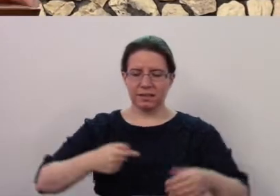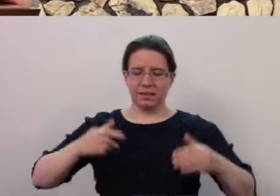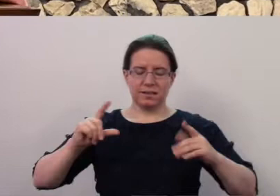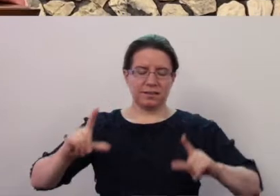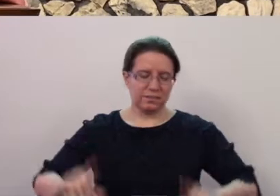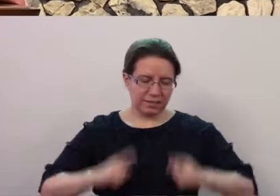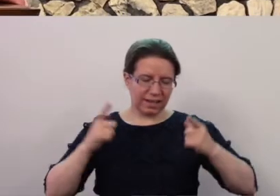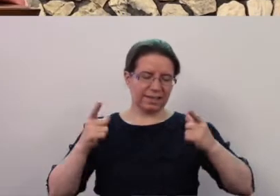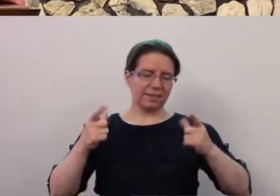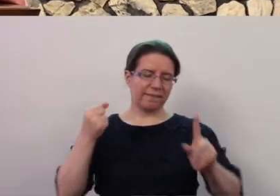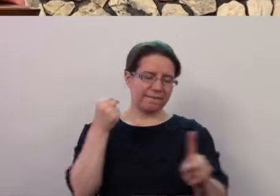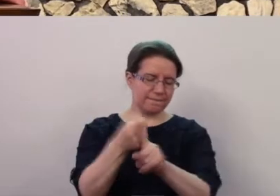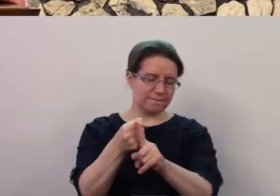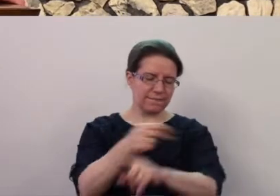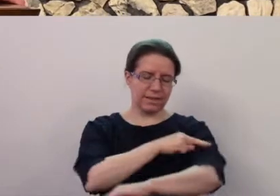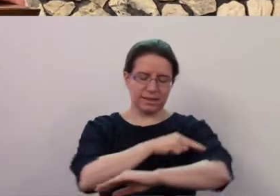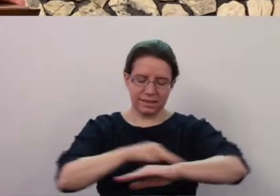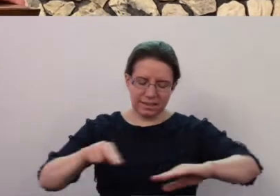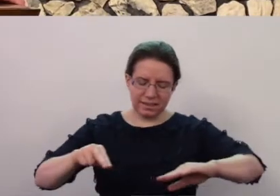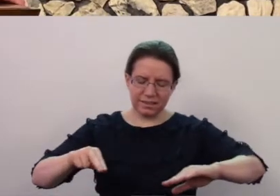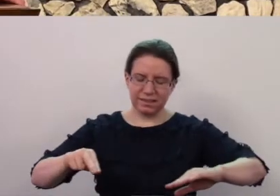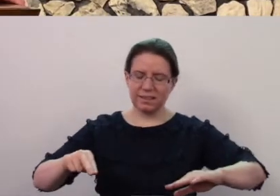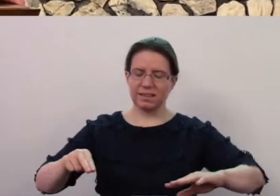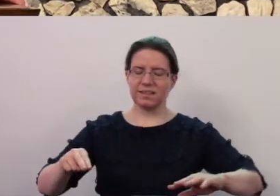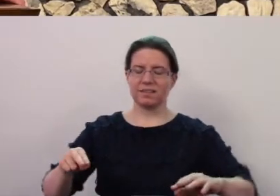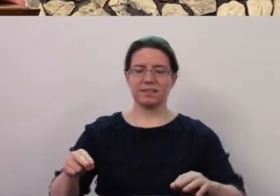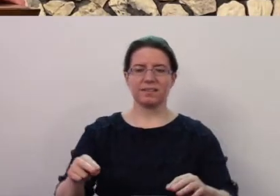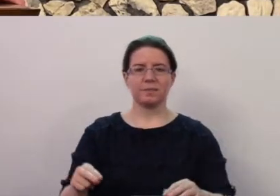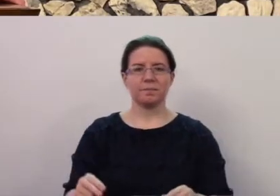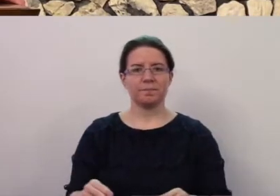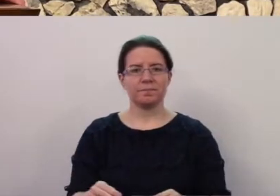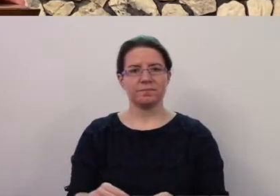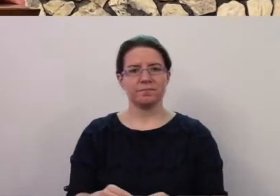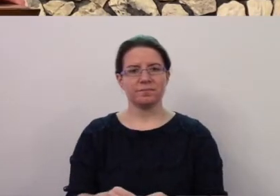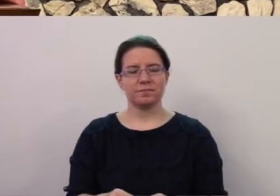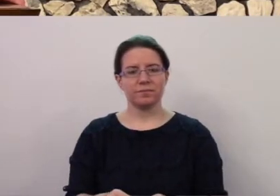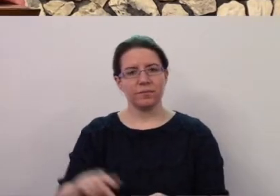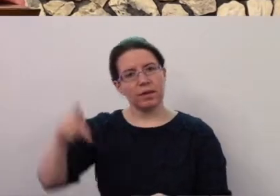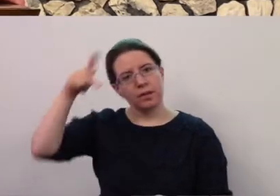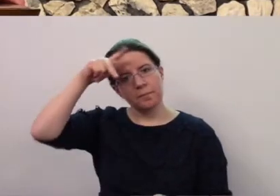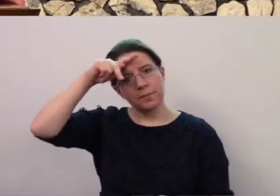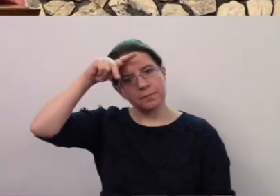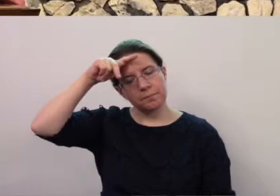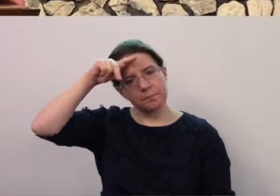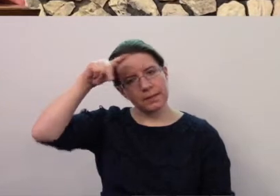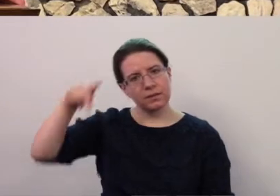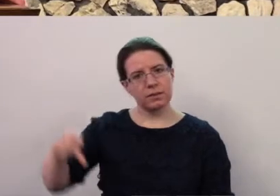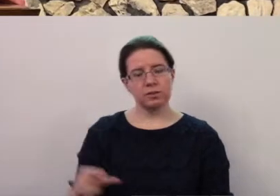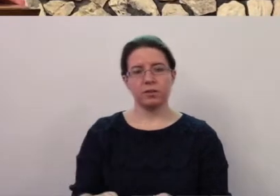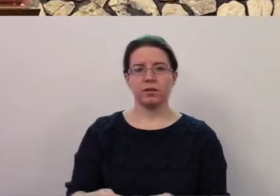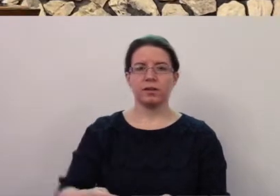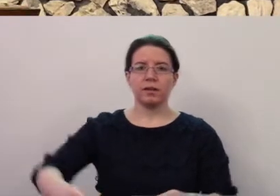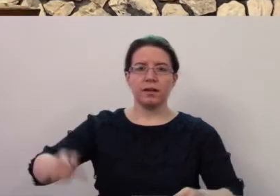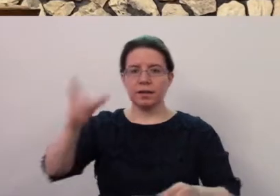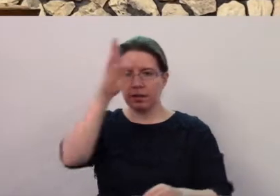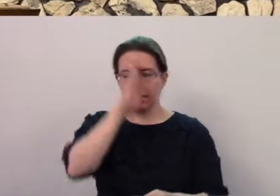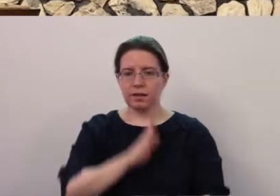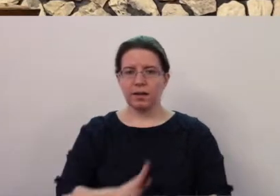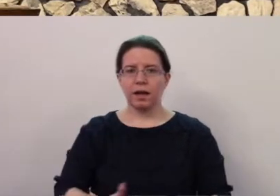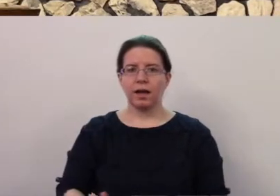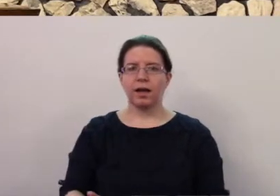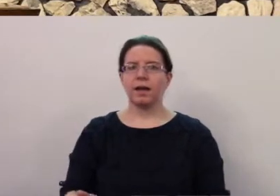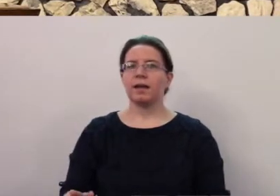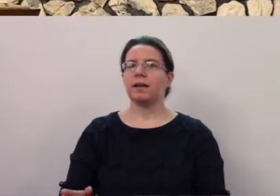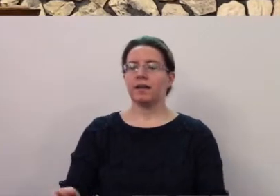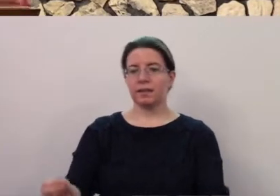flow through them and healing to flow through them. Hallelujah. So do it, Lord, for your glory. Amen. But Peter had